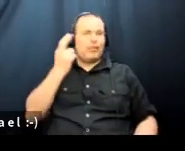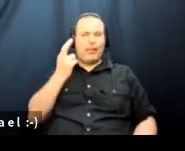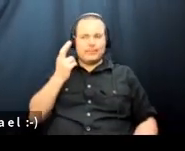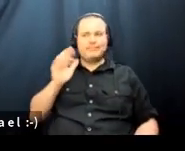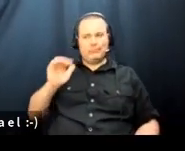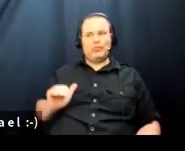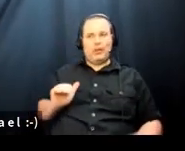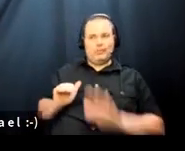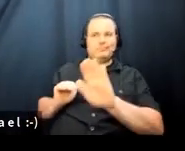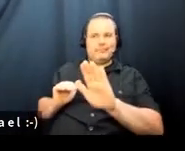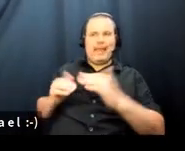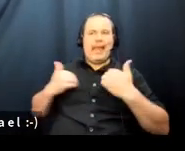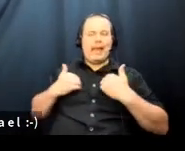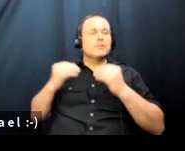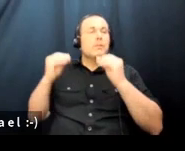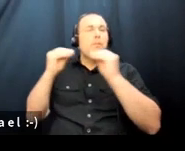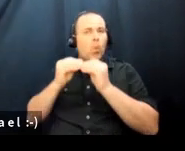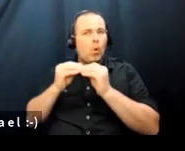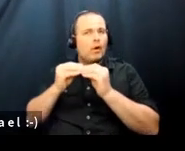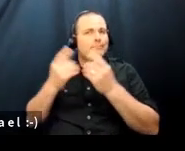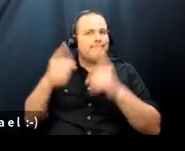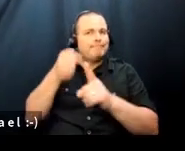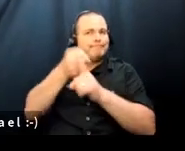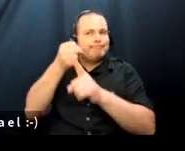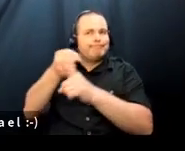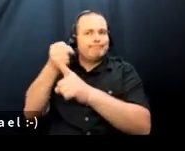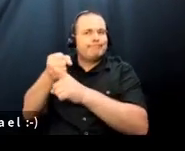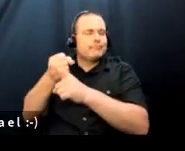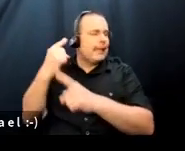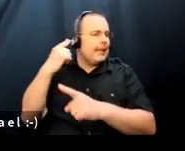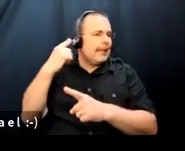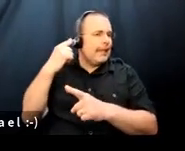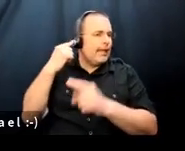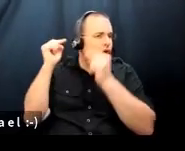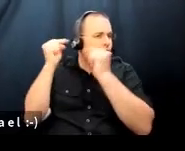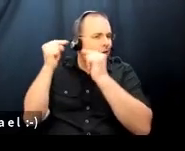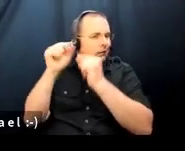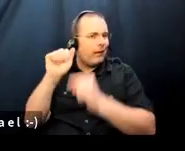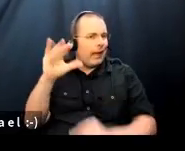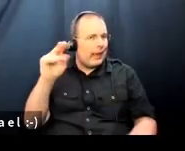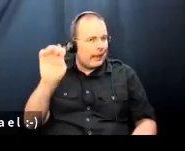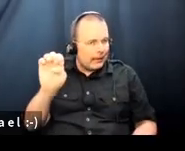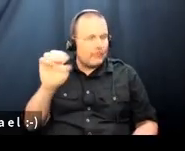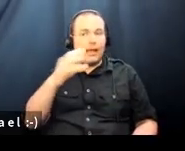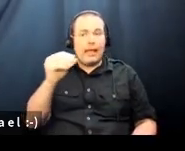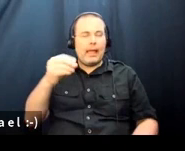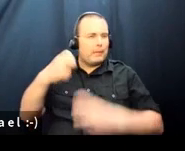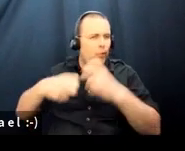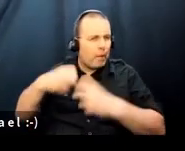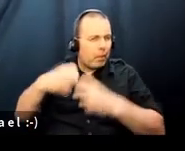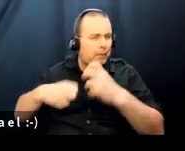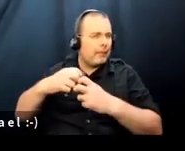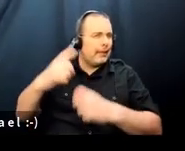more earaches and problems with hearing because their ears get blocked by